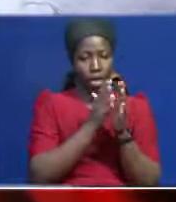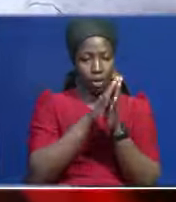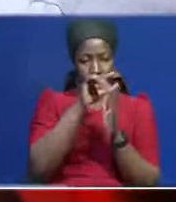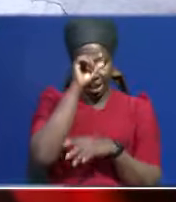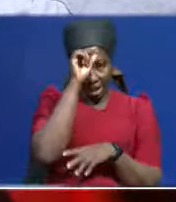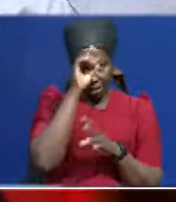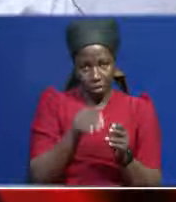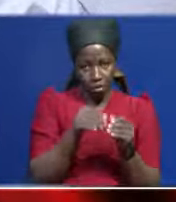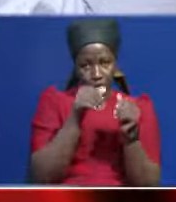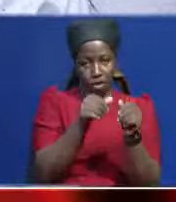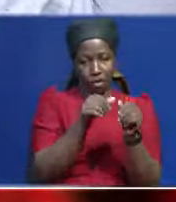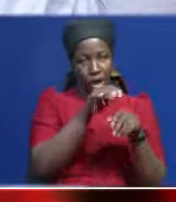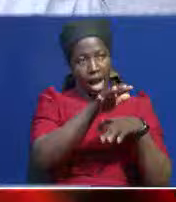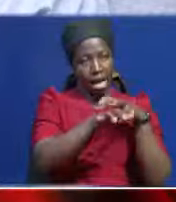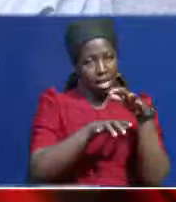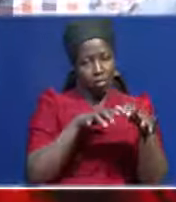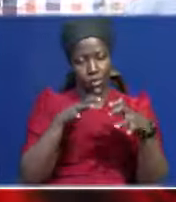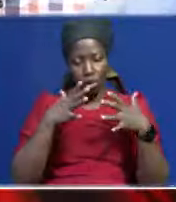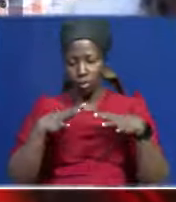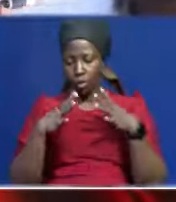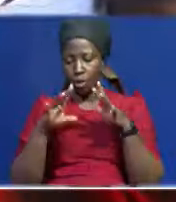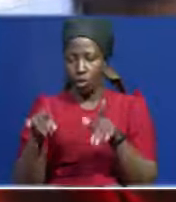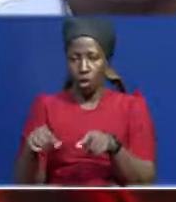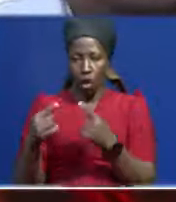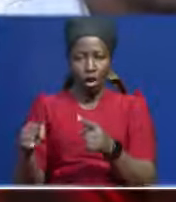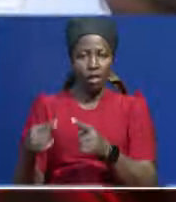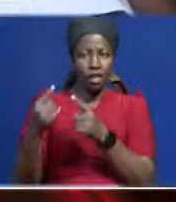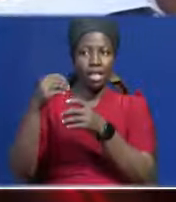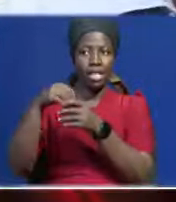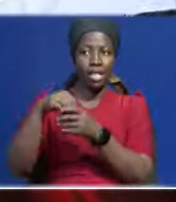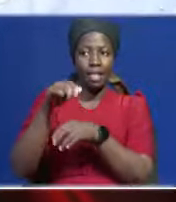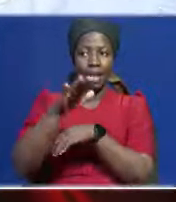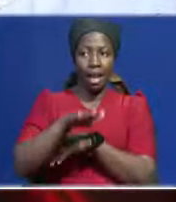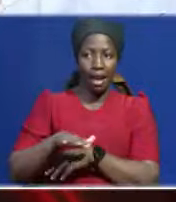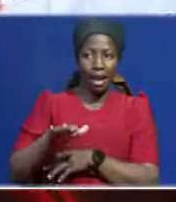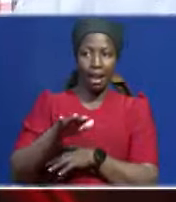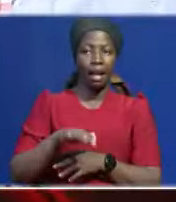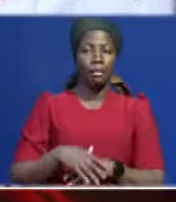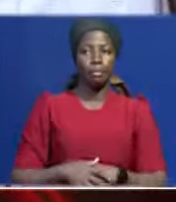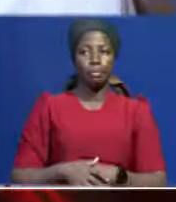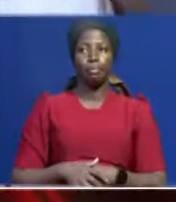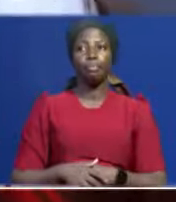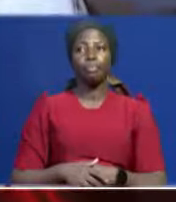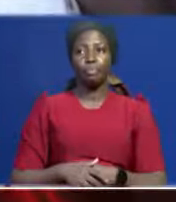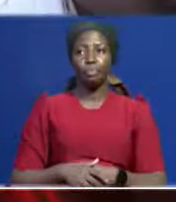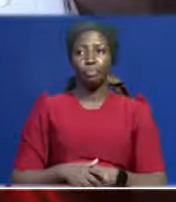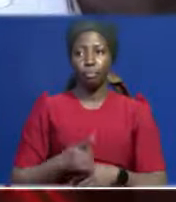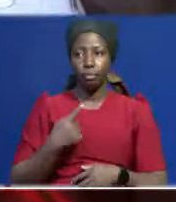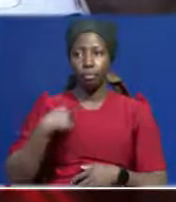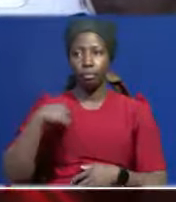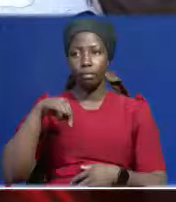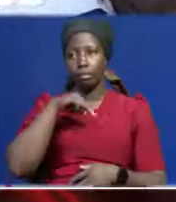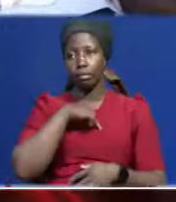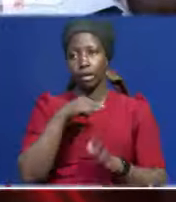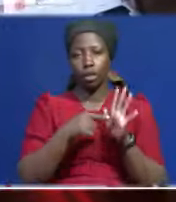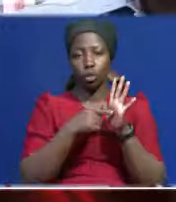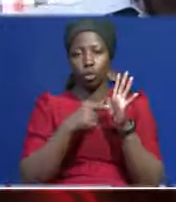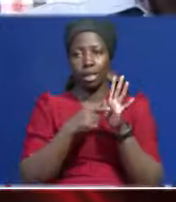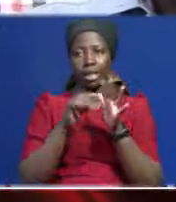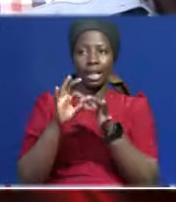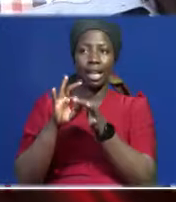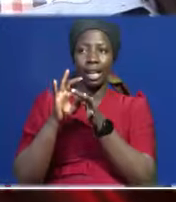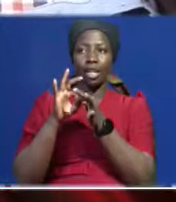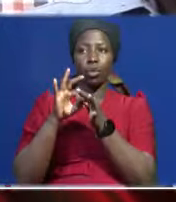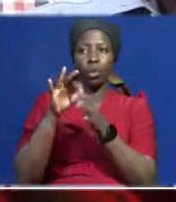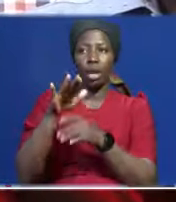frequent human-wildlife conflict in the area. Life, you're not selling the beach, you're also selling cultural heritage and different